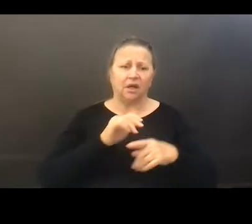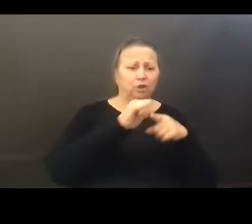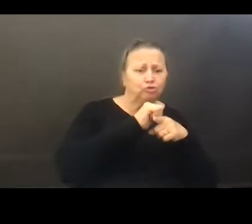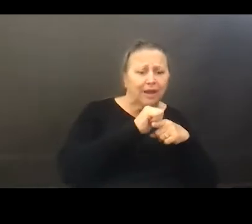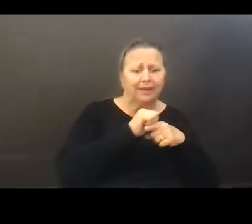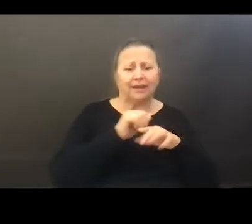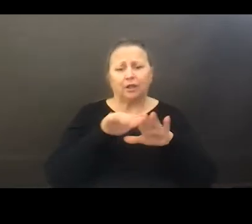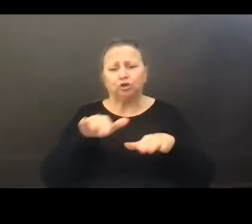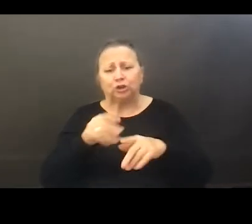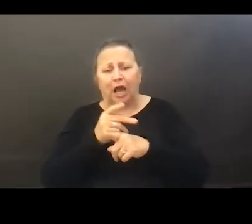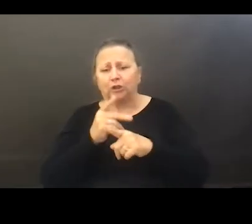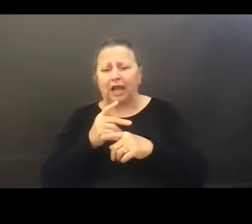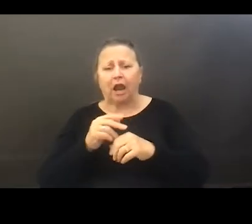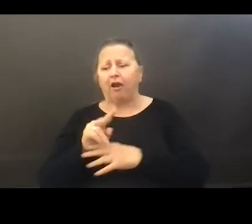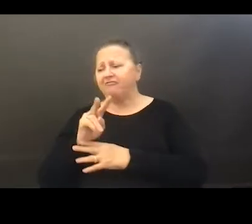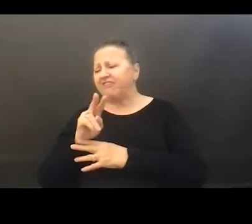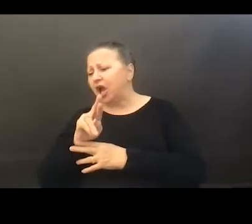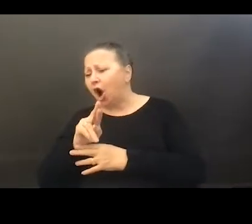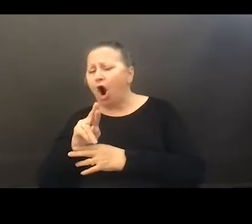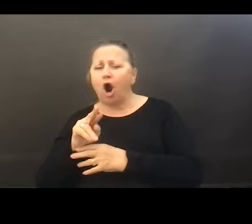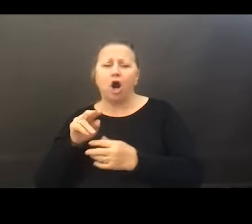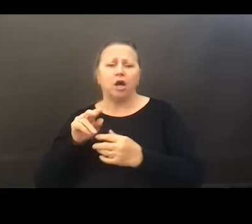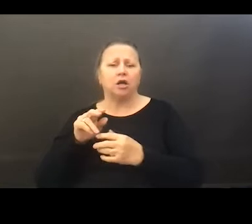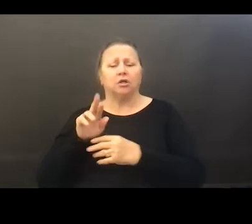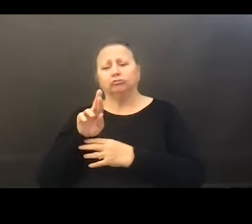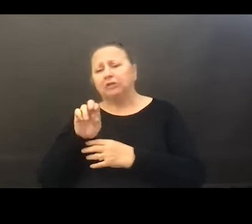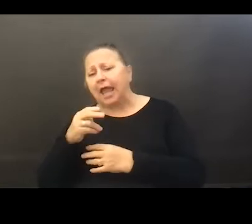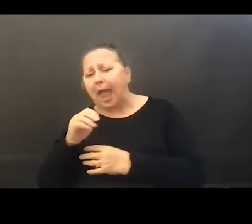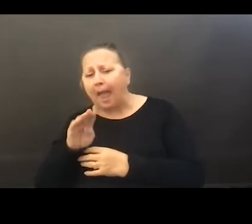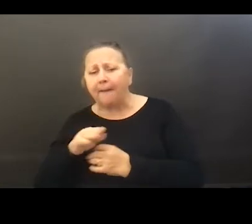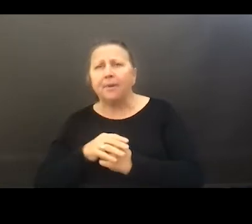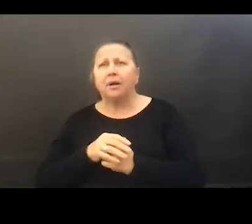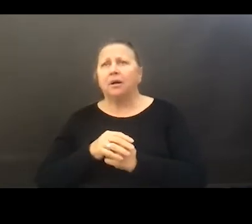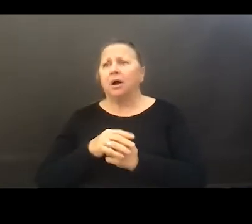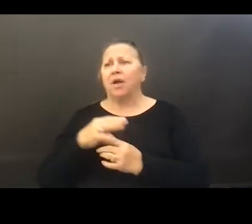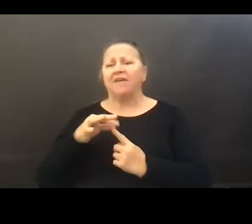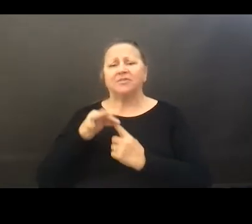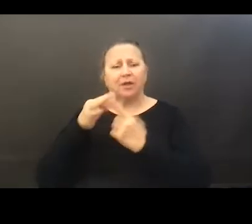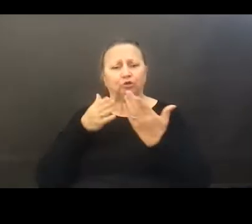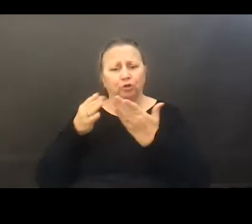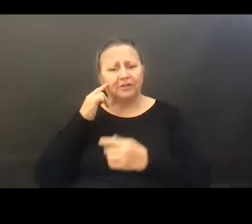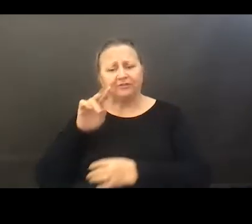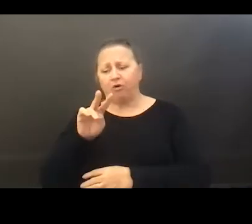all of the other services, vocational rehabilitation. We even have special services for veterans. At